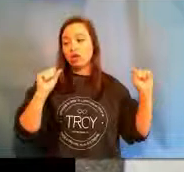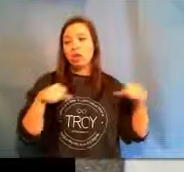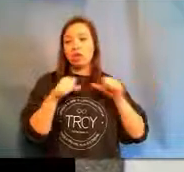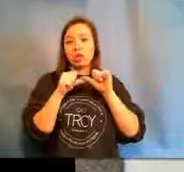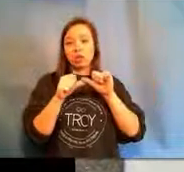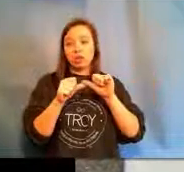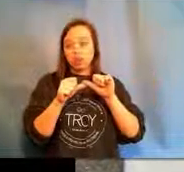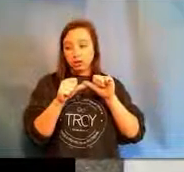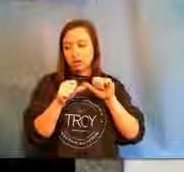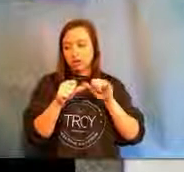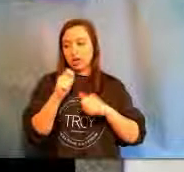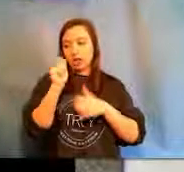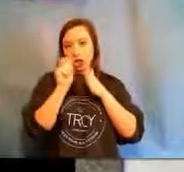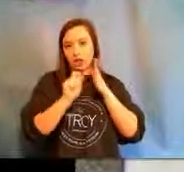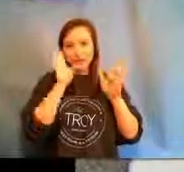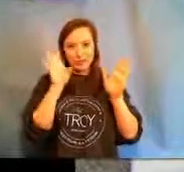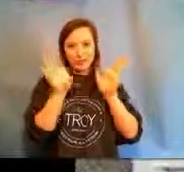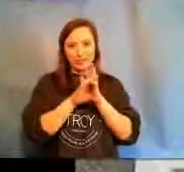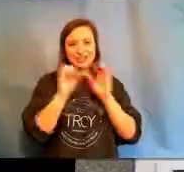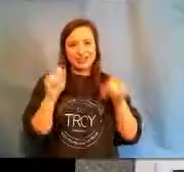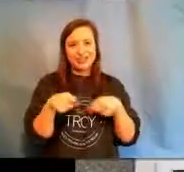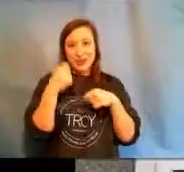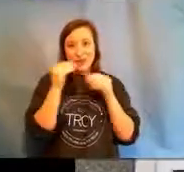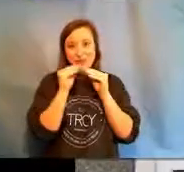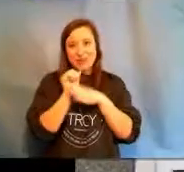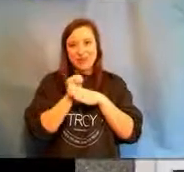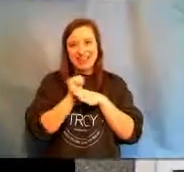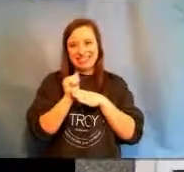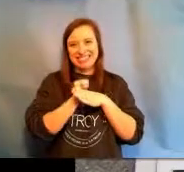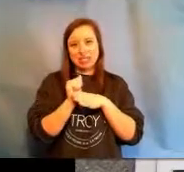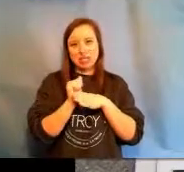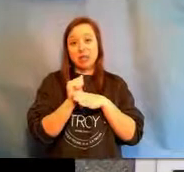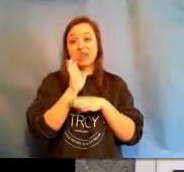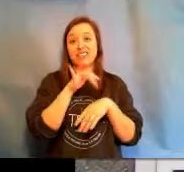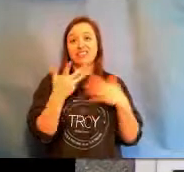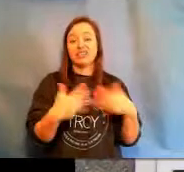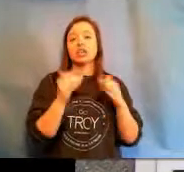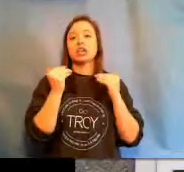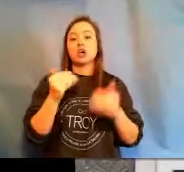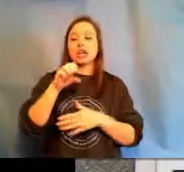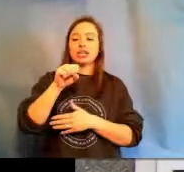ones around the sides, and then you can color your picture for some extra practice. When